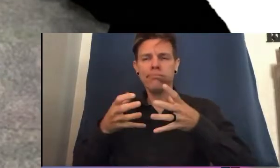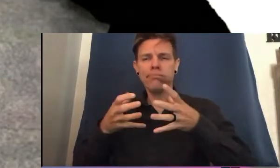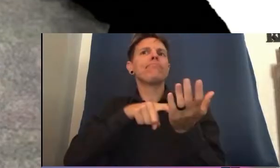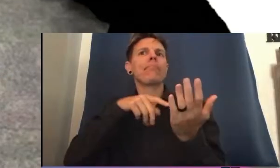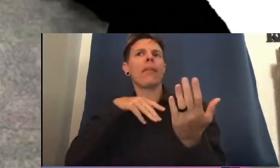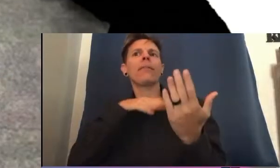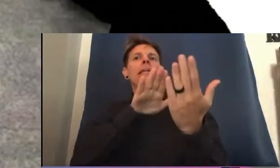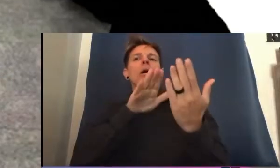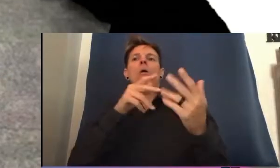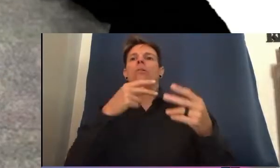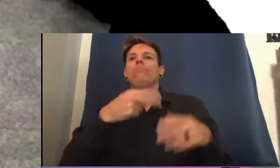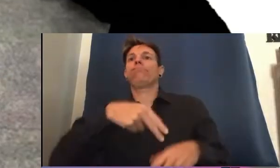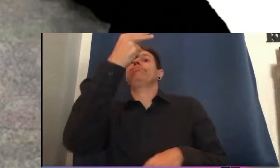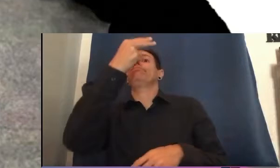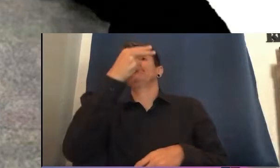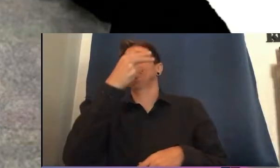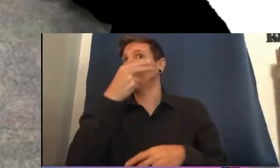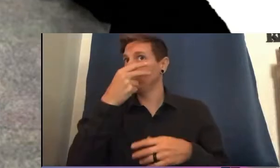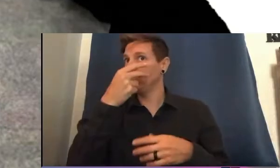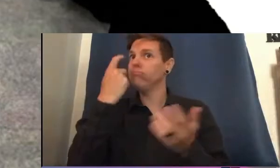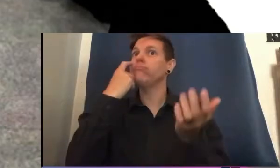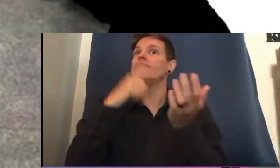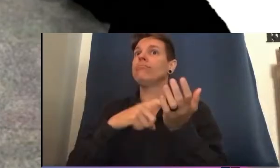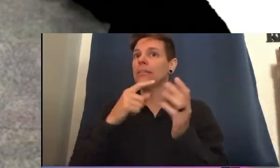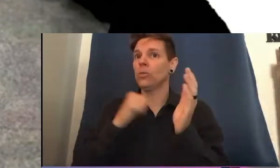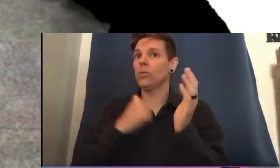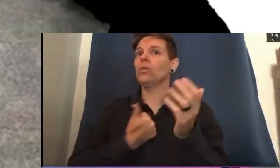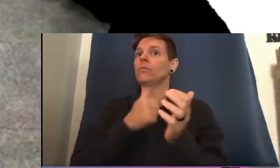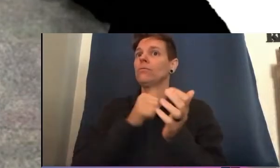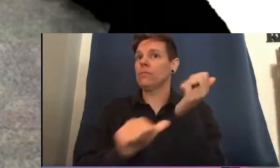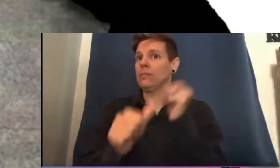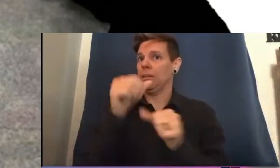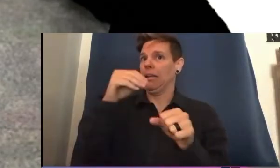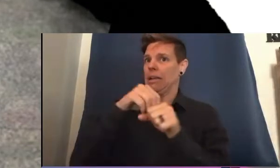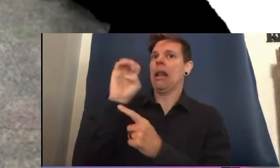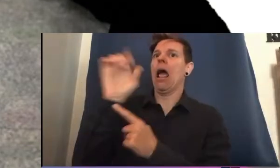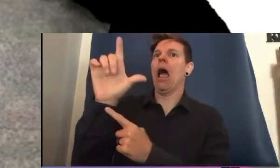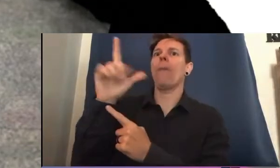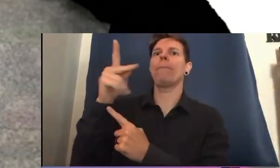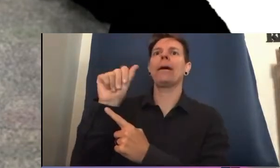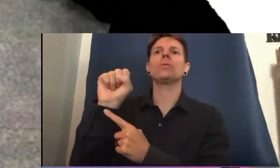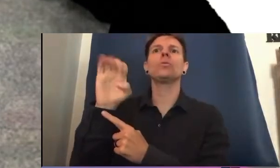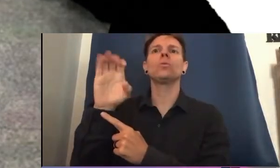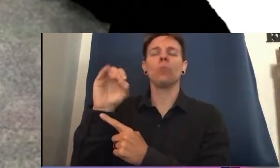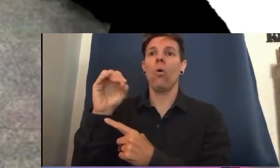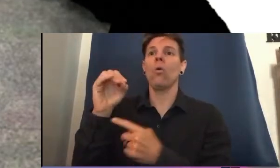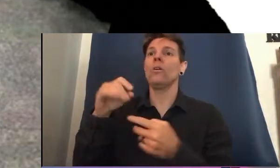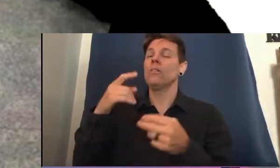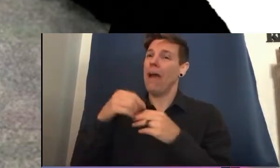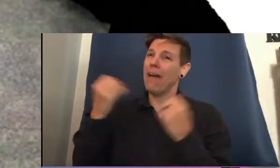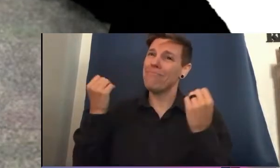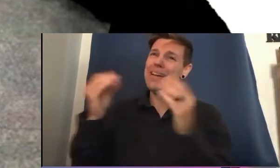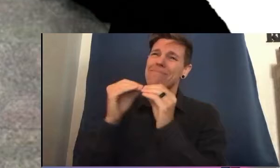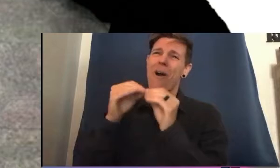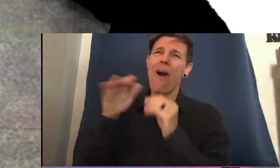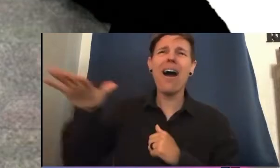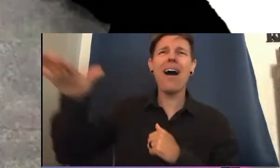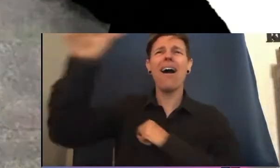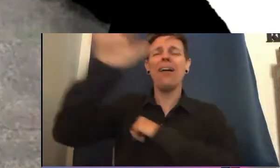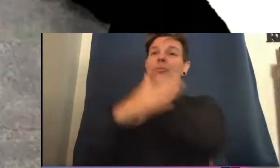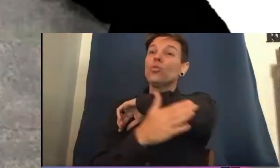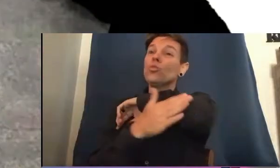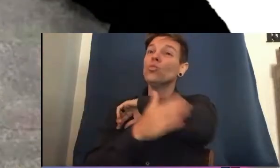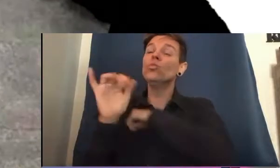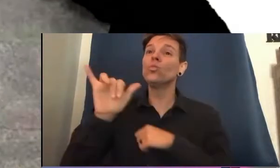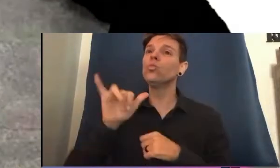youth rates in El Paso County, across, in the country, and the great work that was done